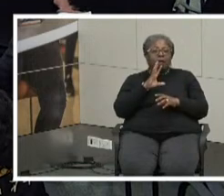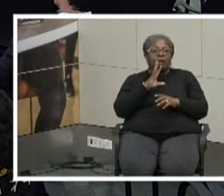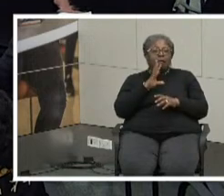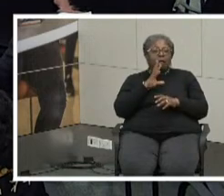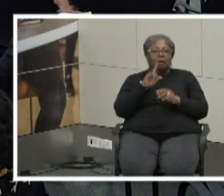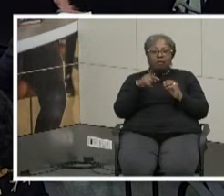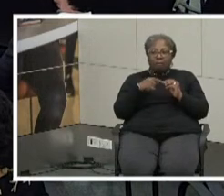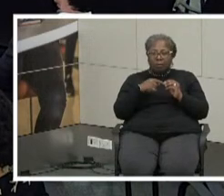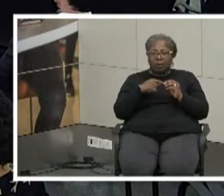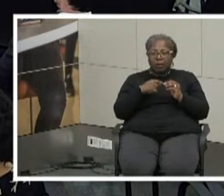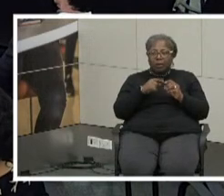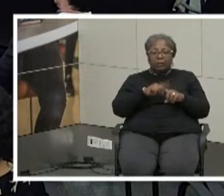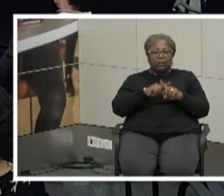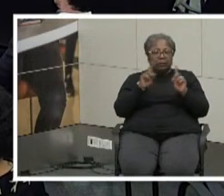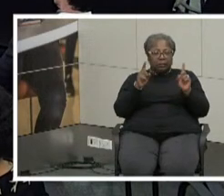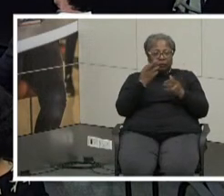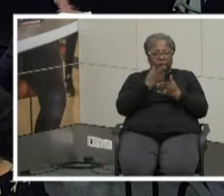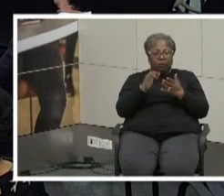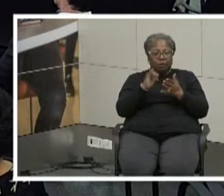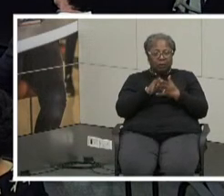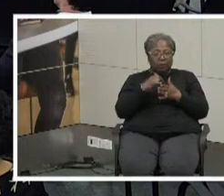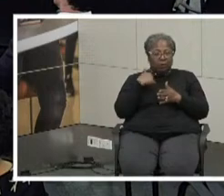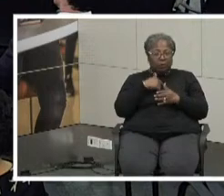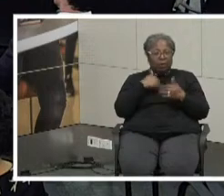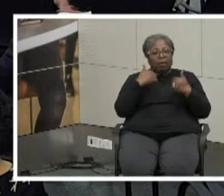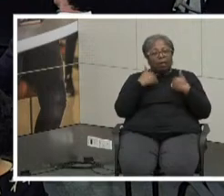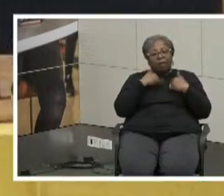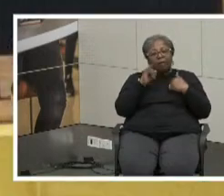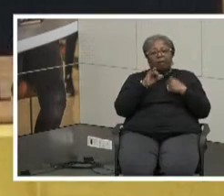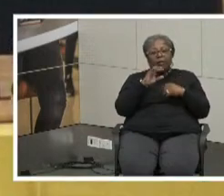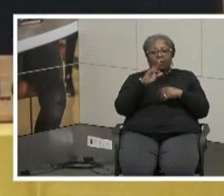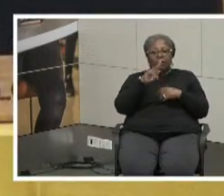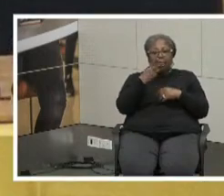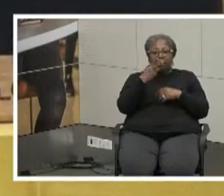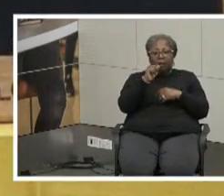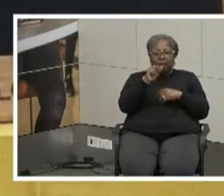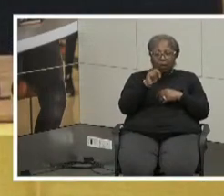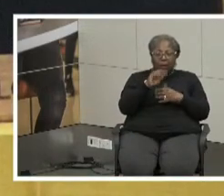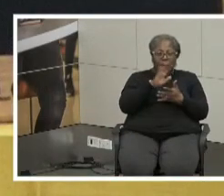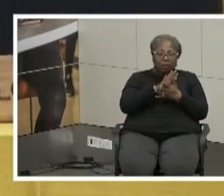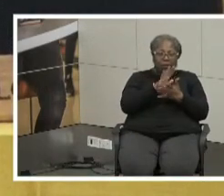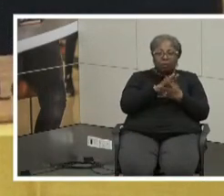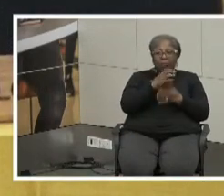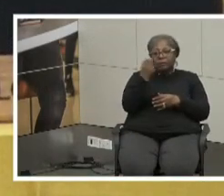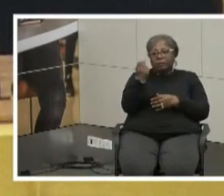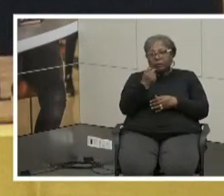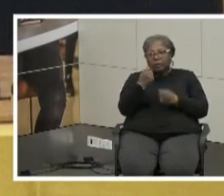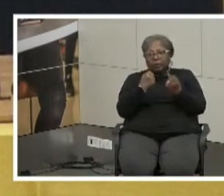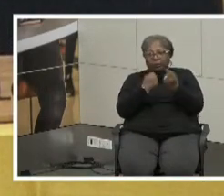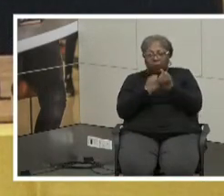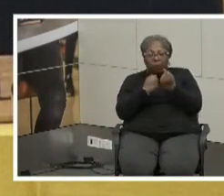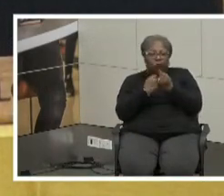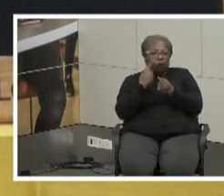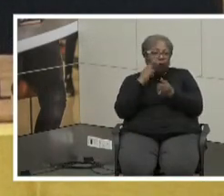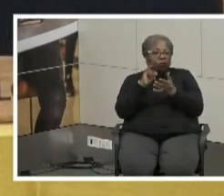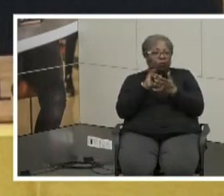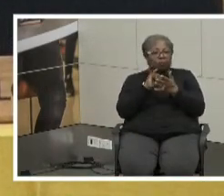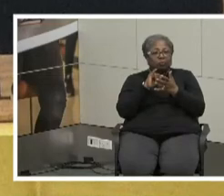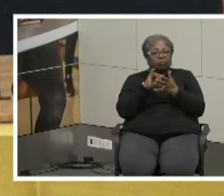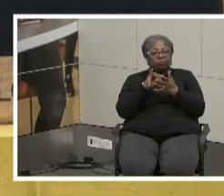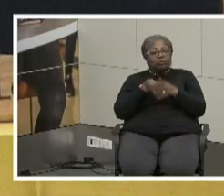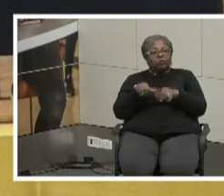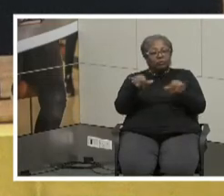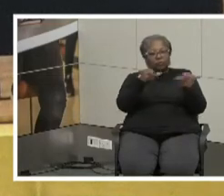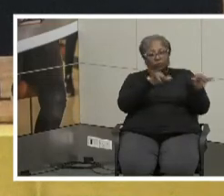um about the different resources we have like KH Academy or these Saturday supports for for the standardized